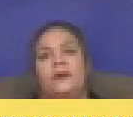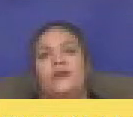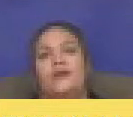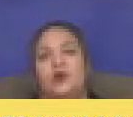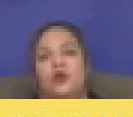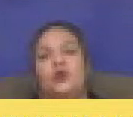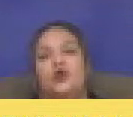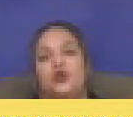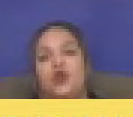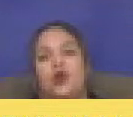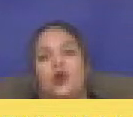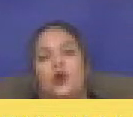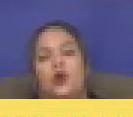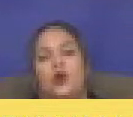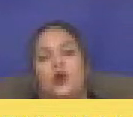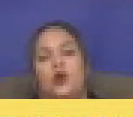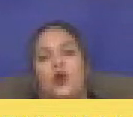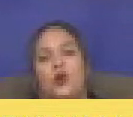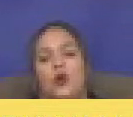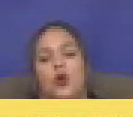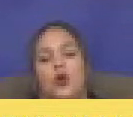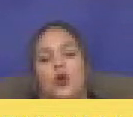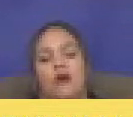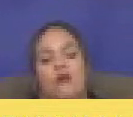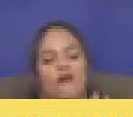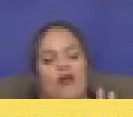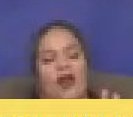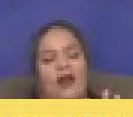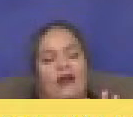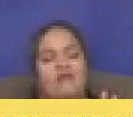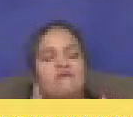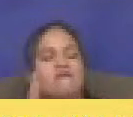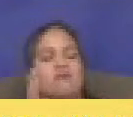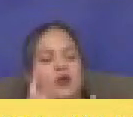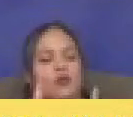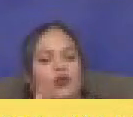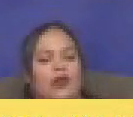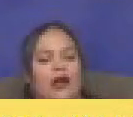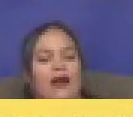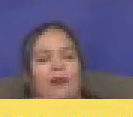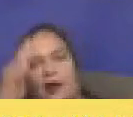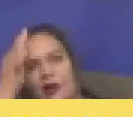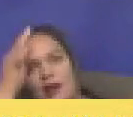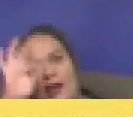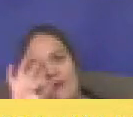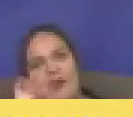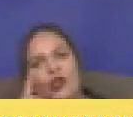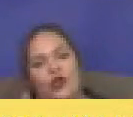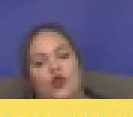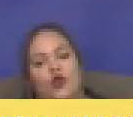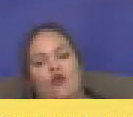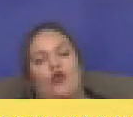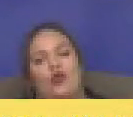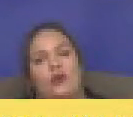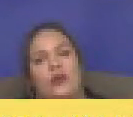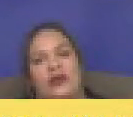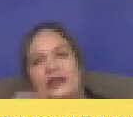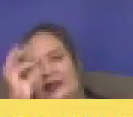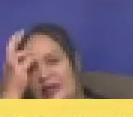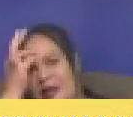What are the 5 main principles of good governance within the context of a democratic government